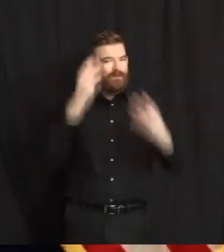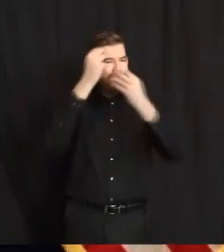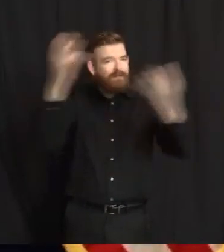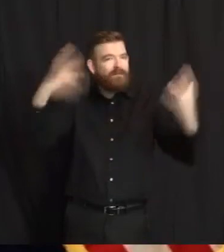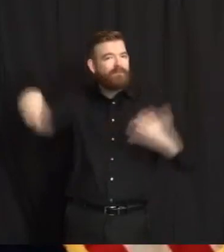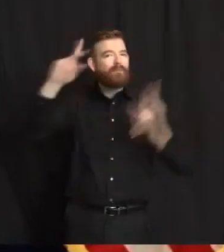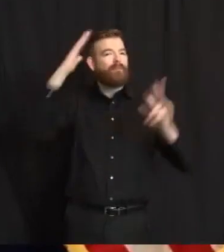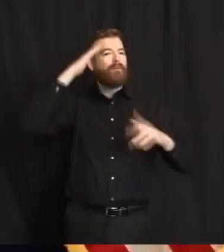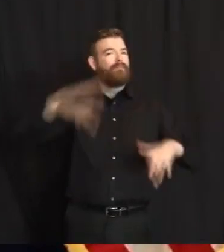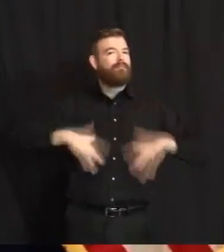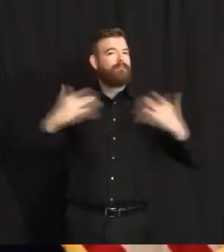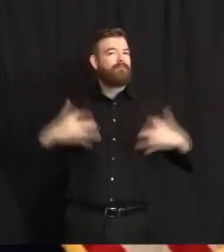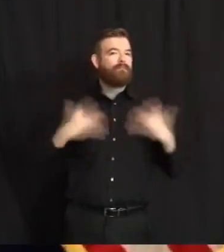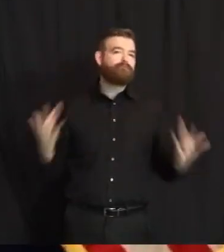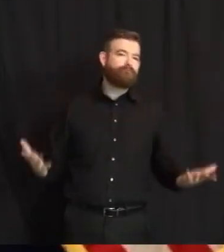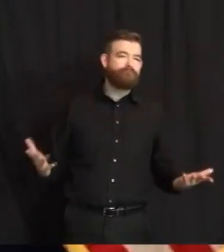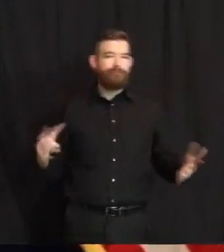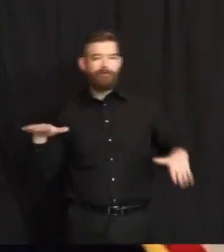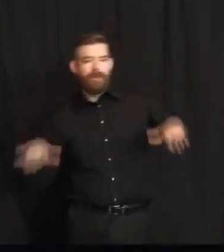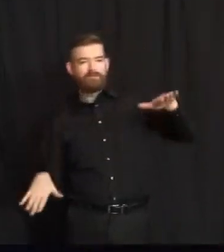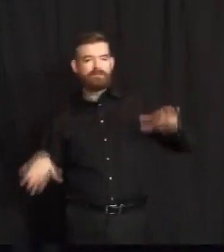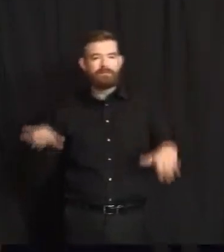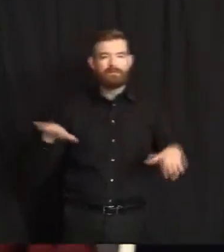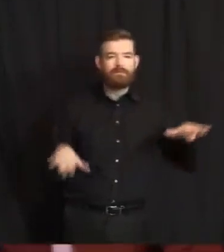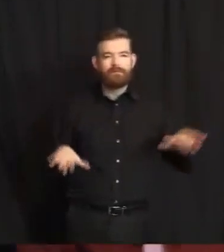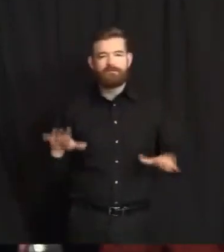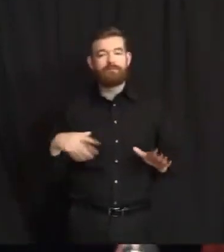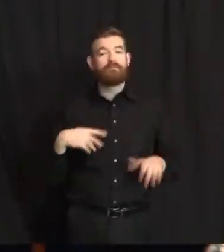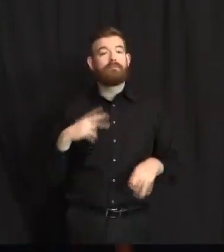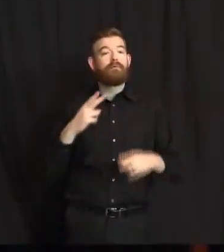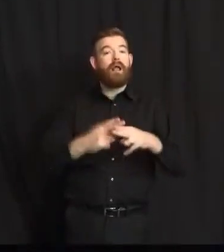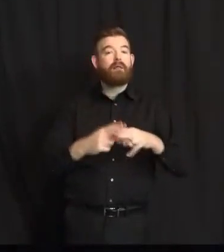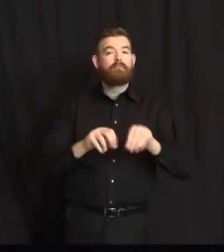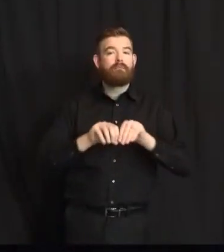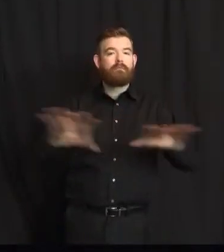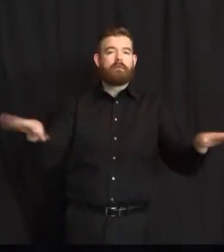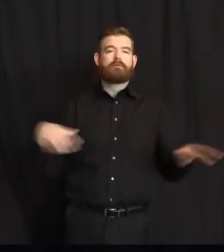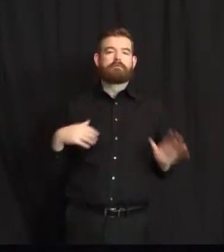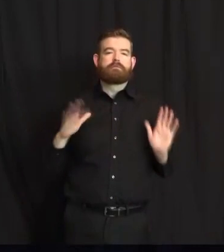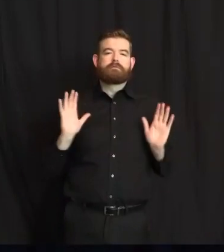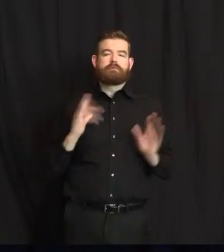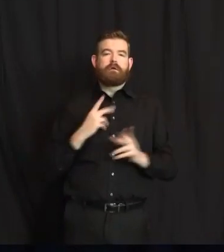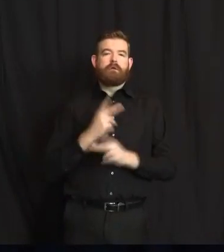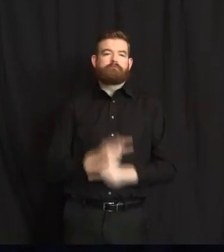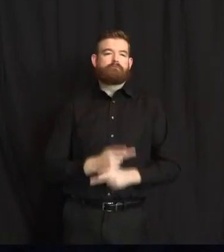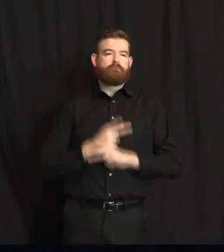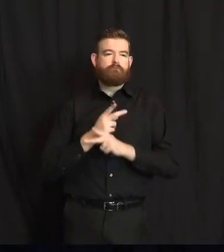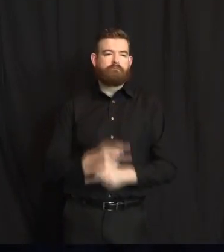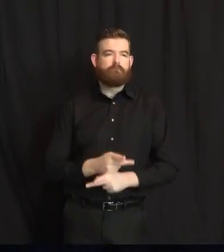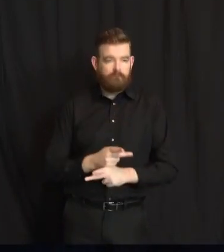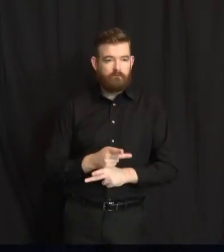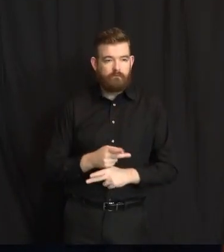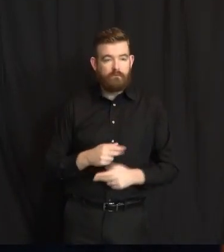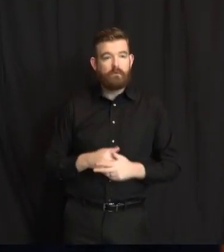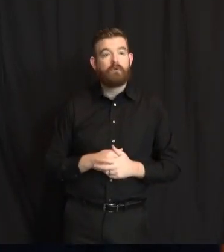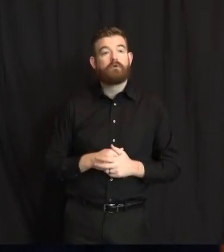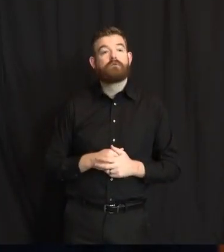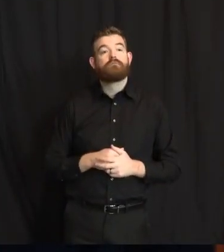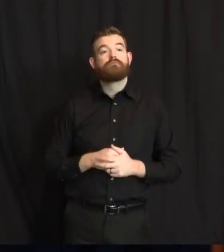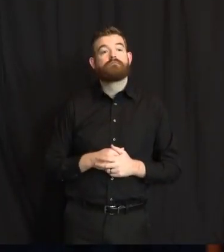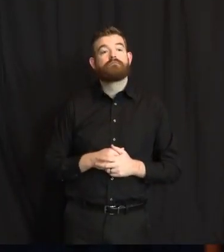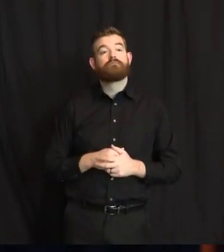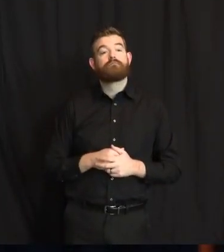live their lives in the safest way possible. Judy, on psychiatric? I have the statistics, but not with me. I'll send them to Mahon. He'll send them on to you.